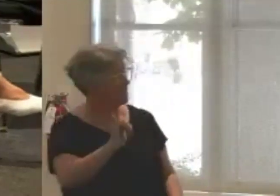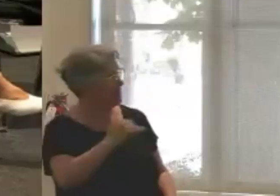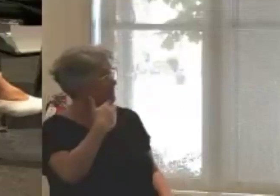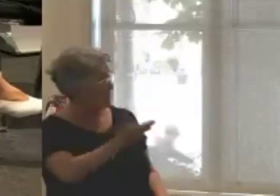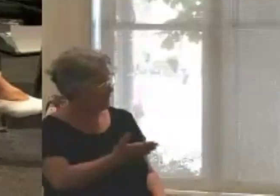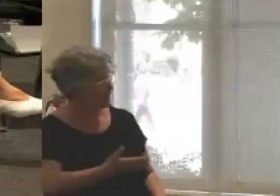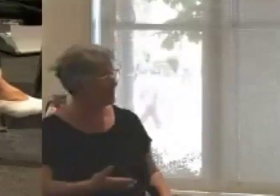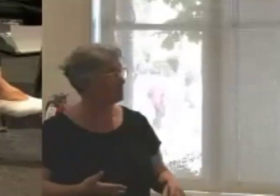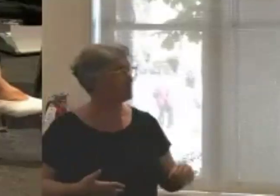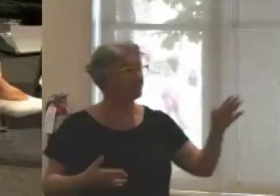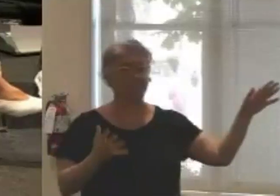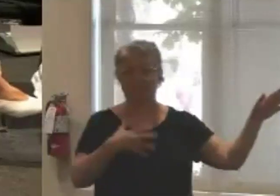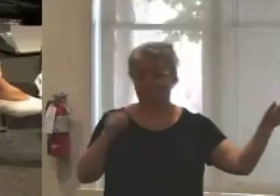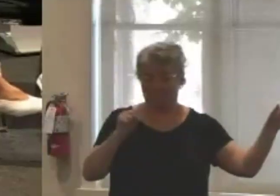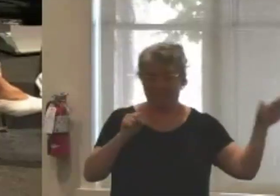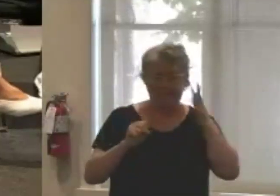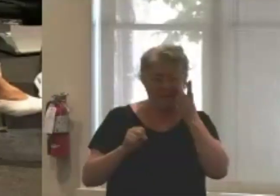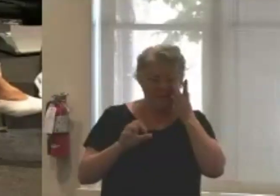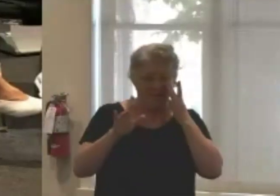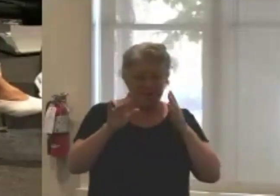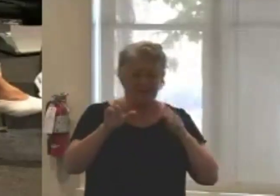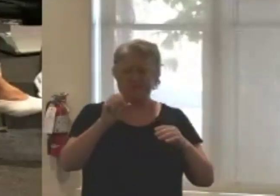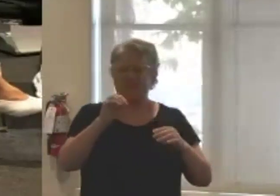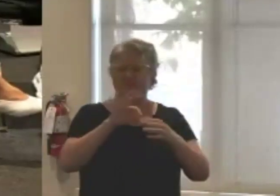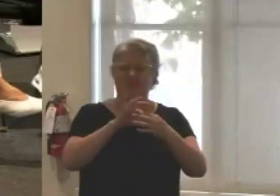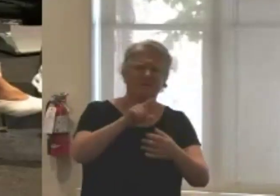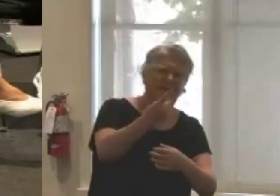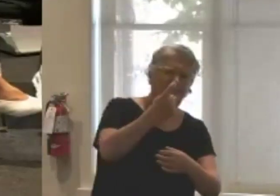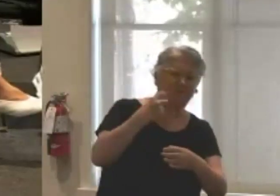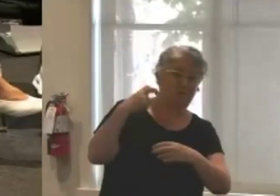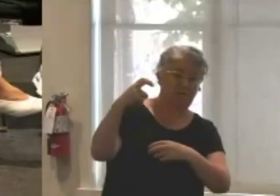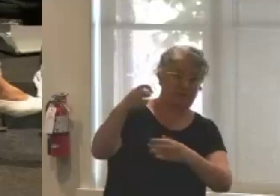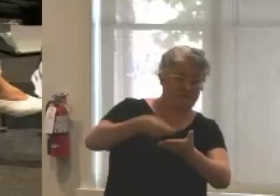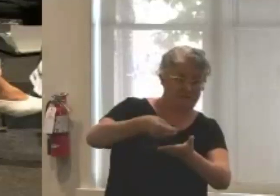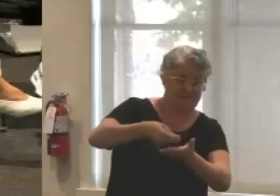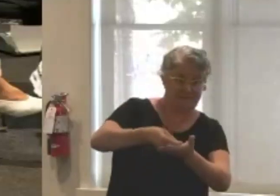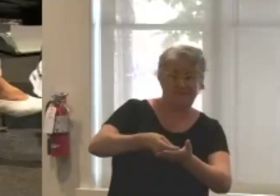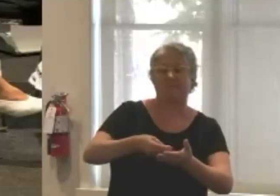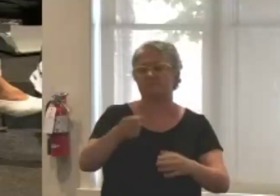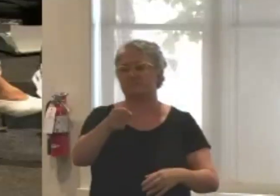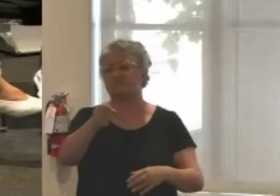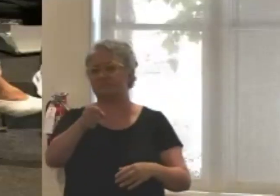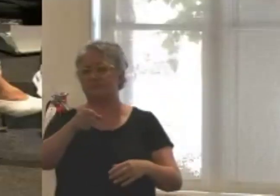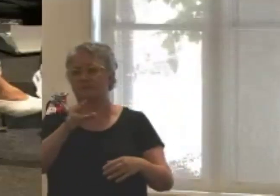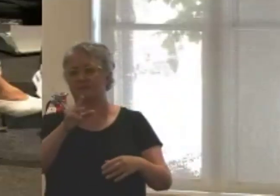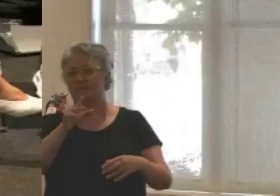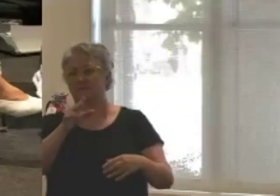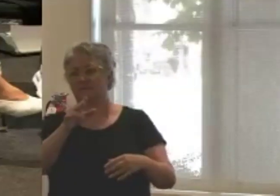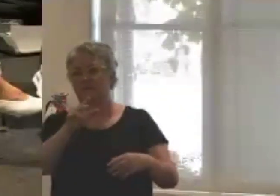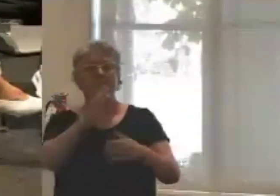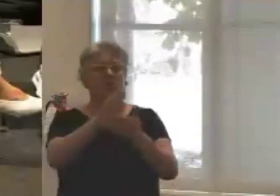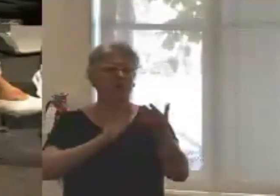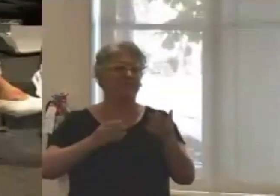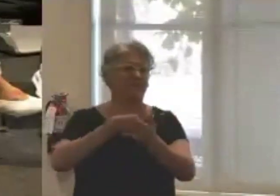Mijan. And I can take over. So regards to the transportation support that we provide, this is part of